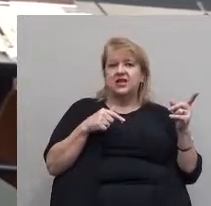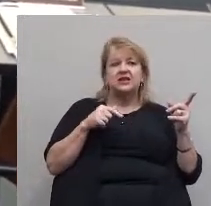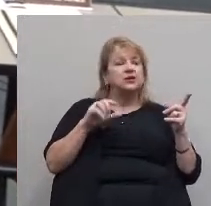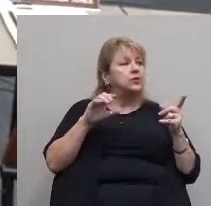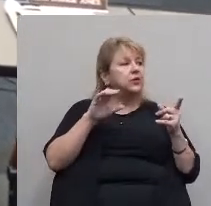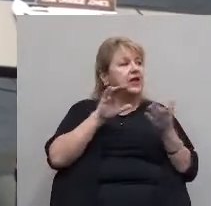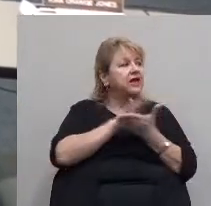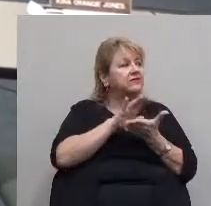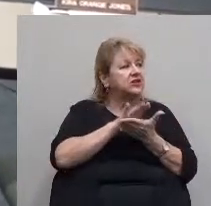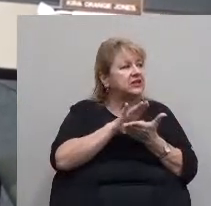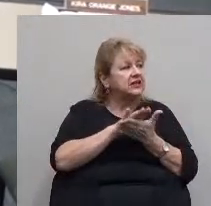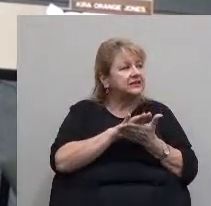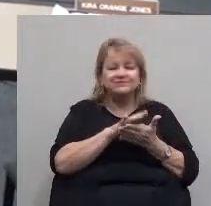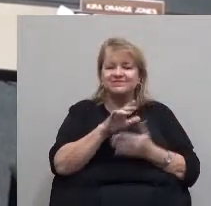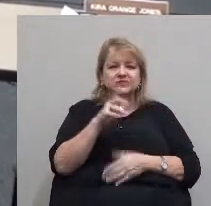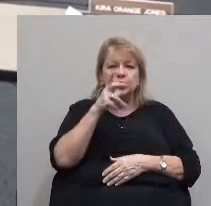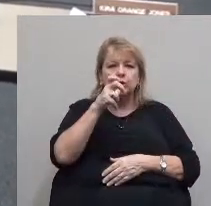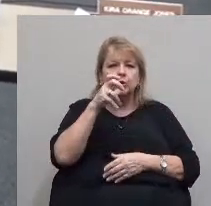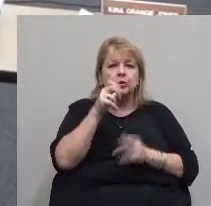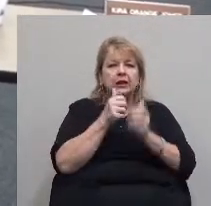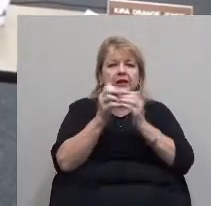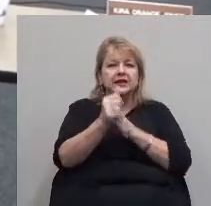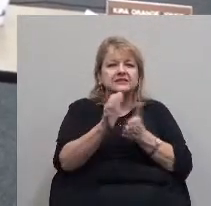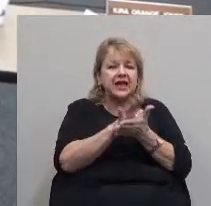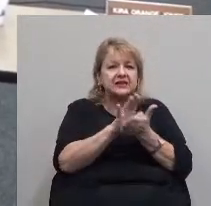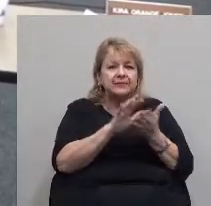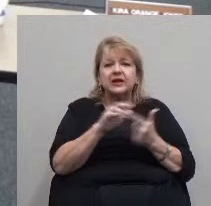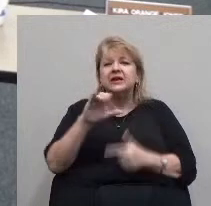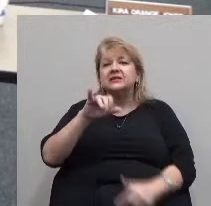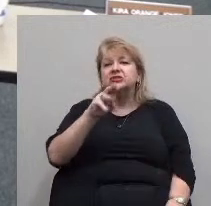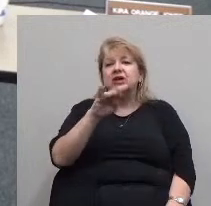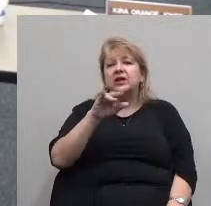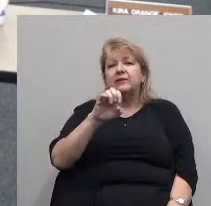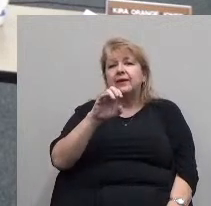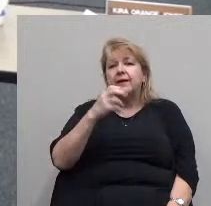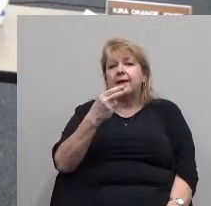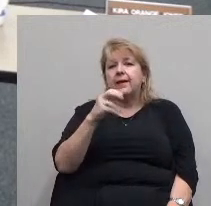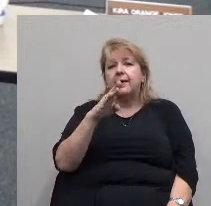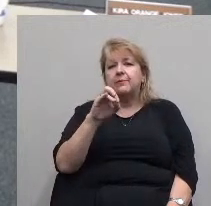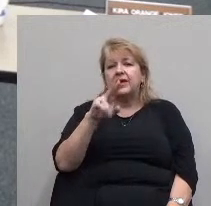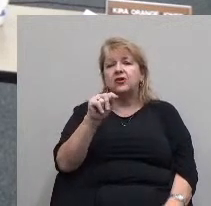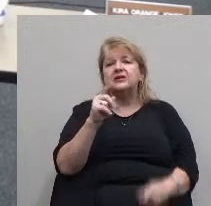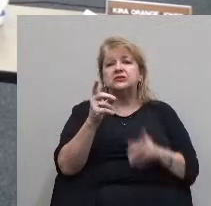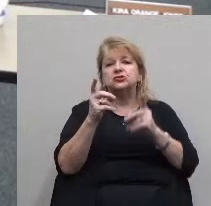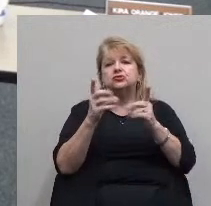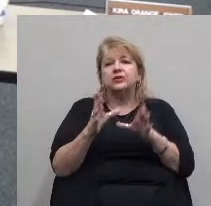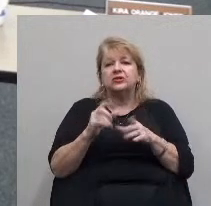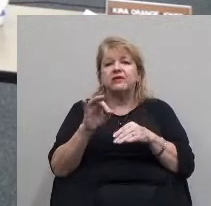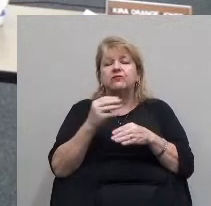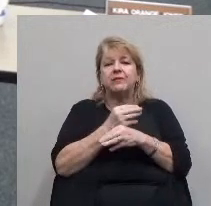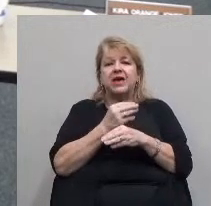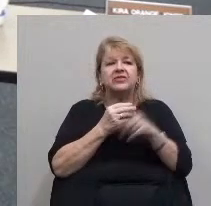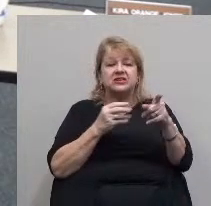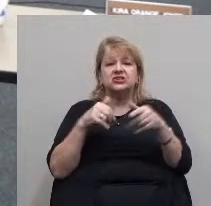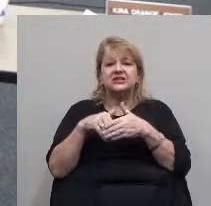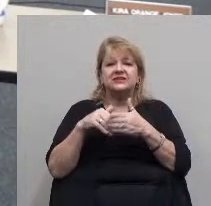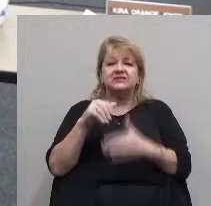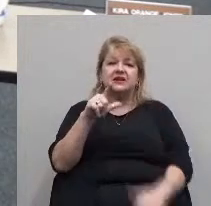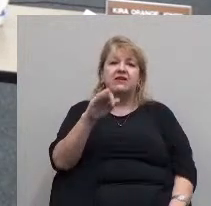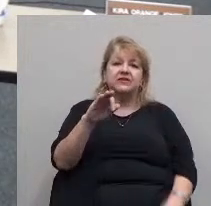and Jamie Abair, who's been with us for a few years, is our director of math, and Jamie hails actually from Lafayette Parish, where she led math